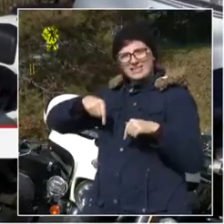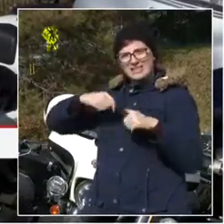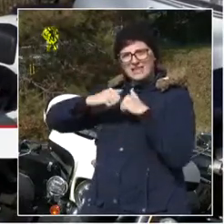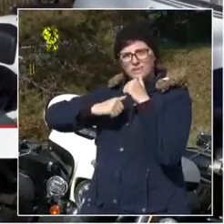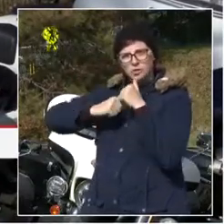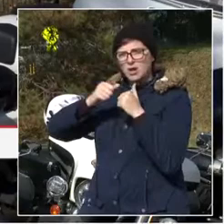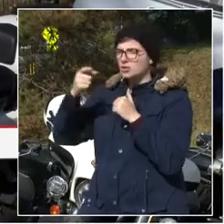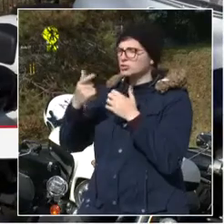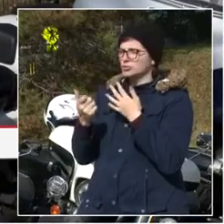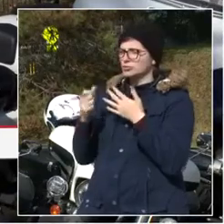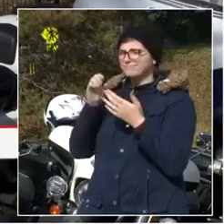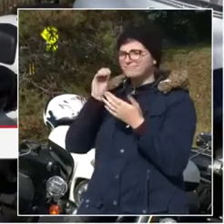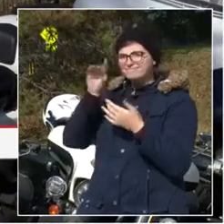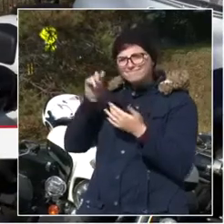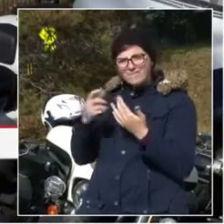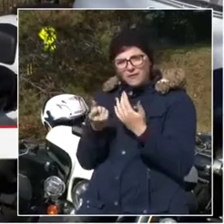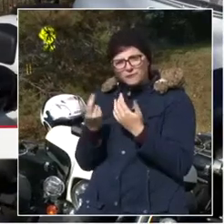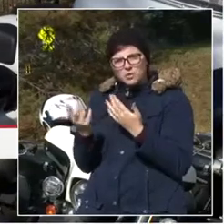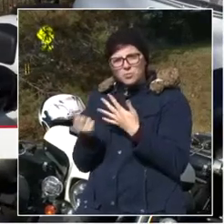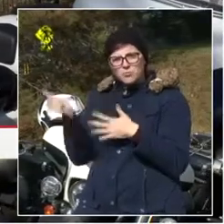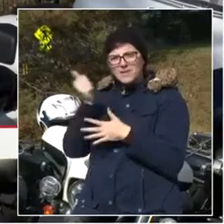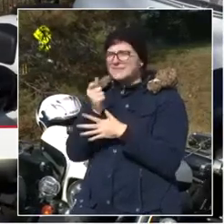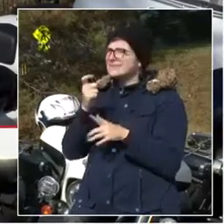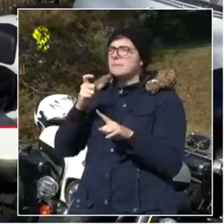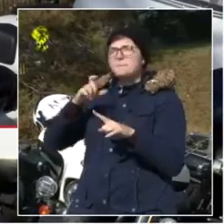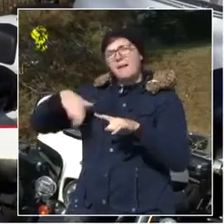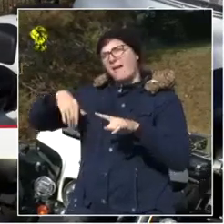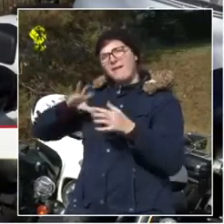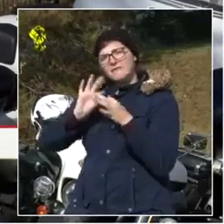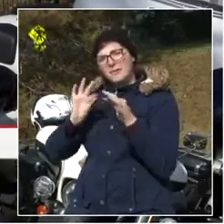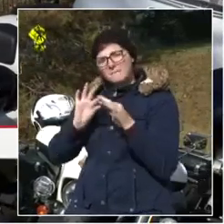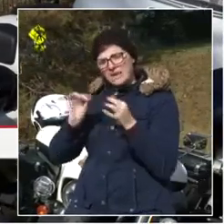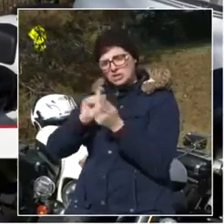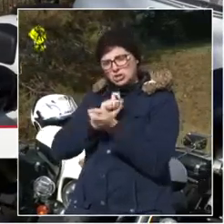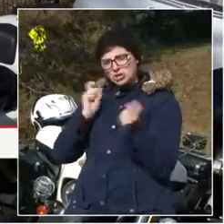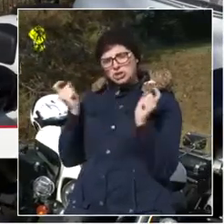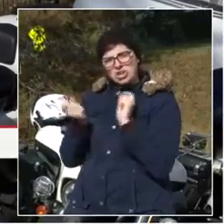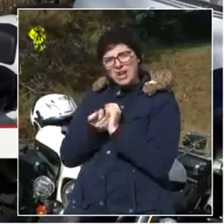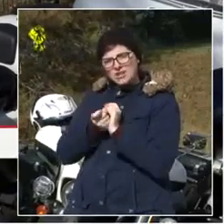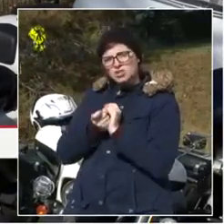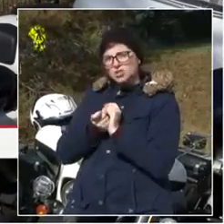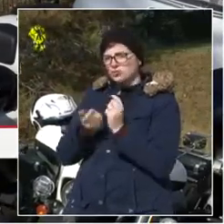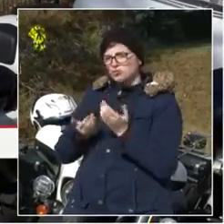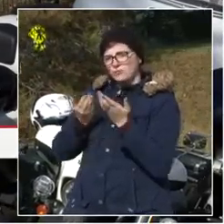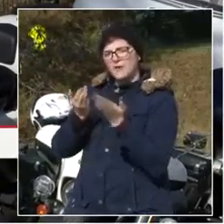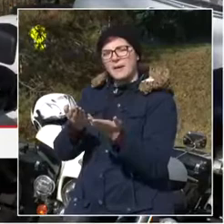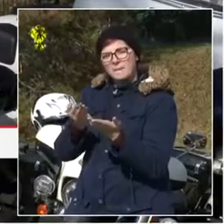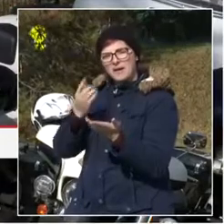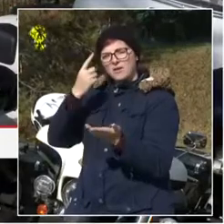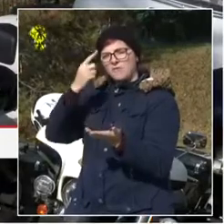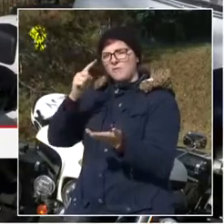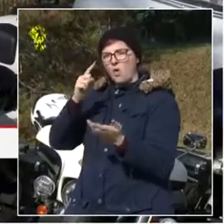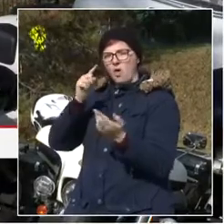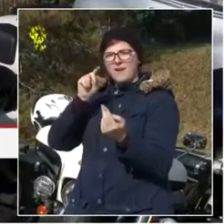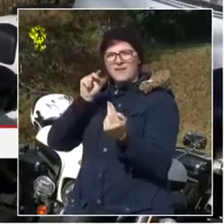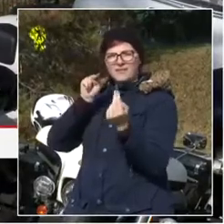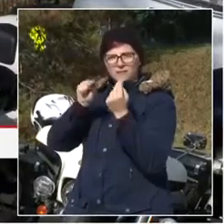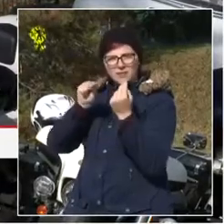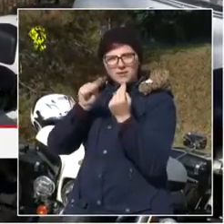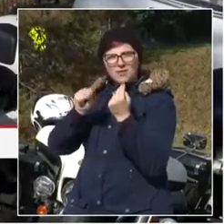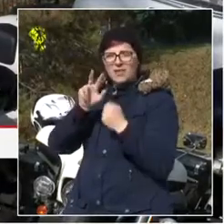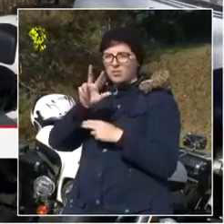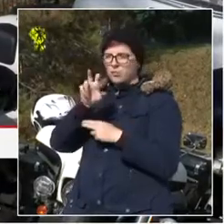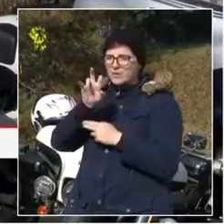of your priorities. One of the things you didn't talk about were some of the changes recommended for some of the freeways, like